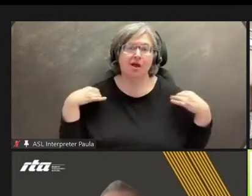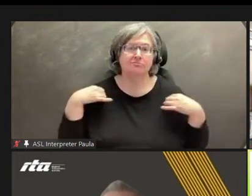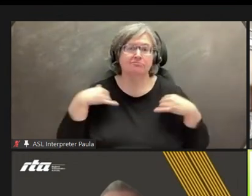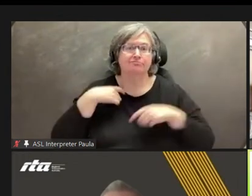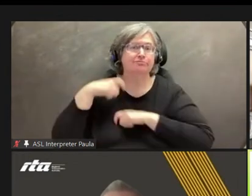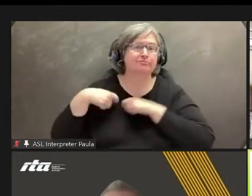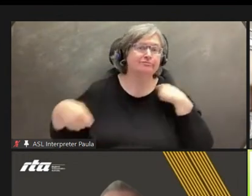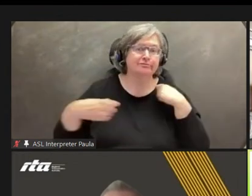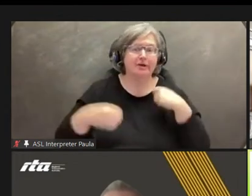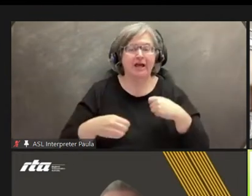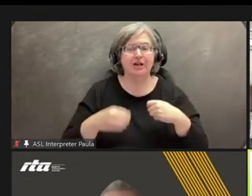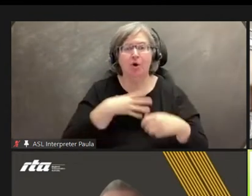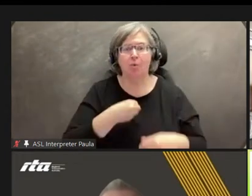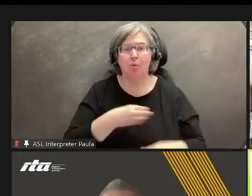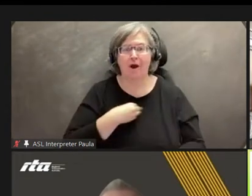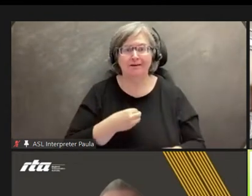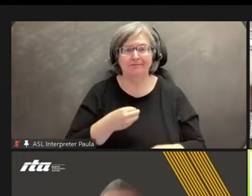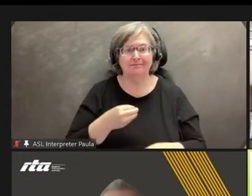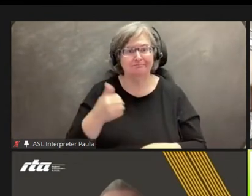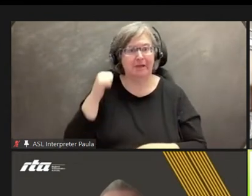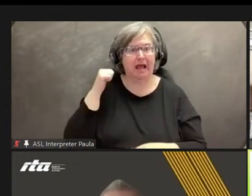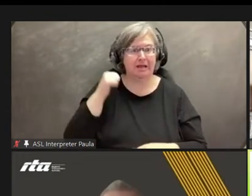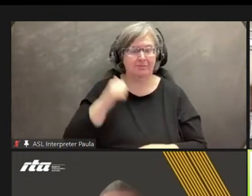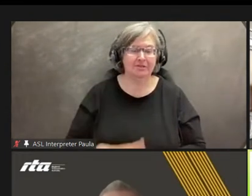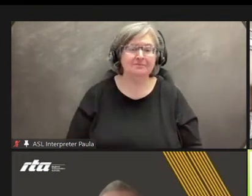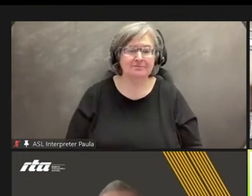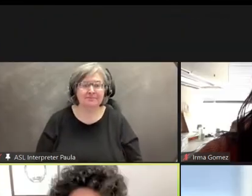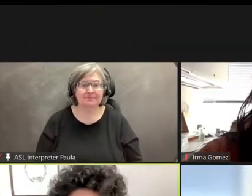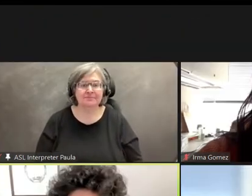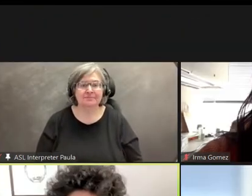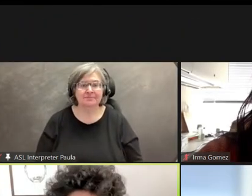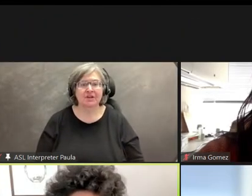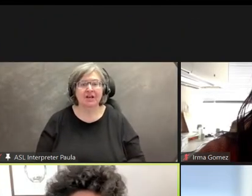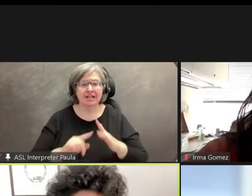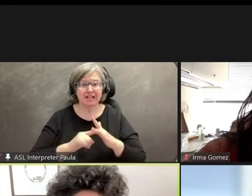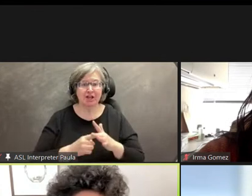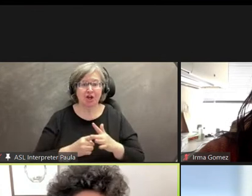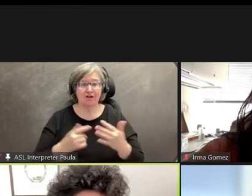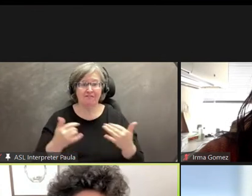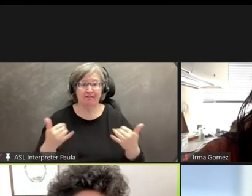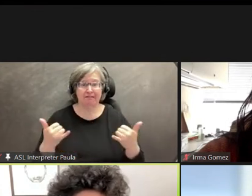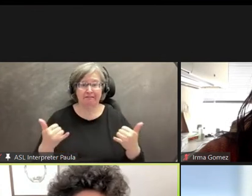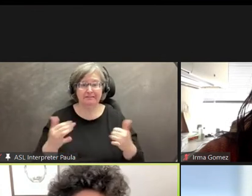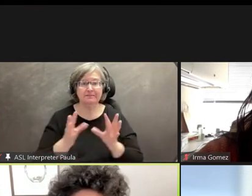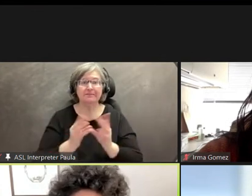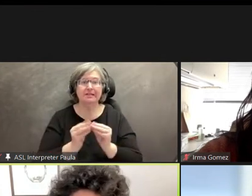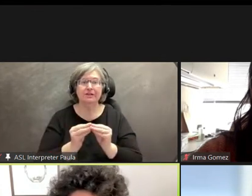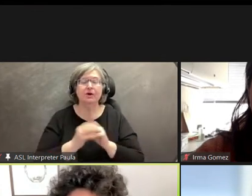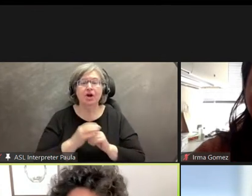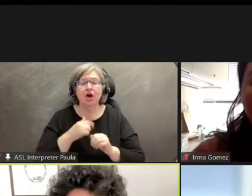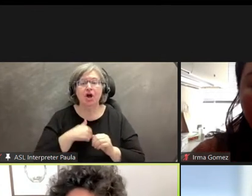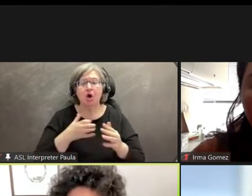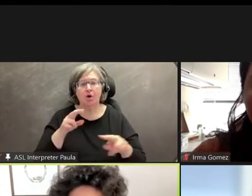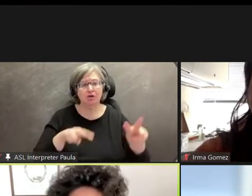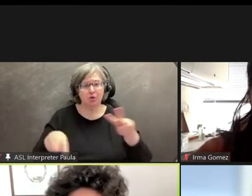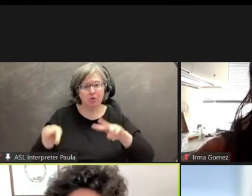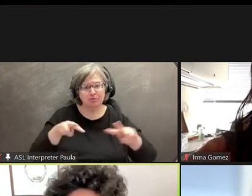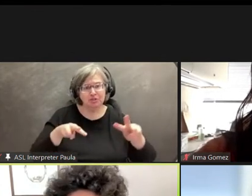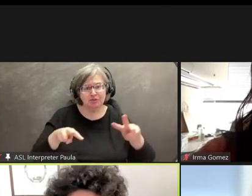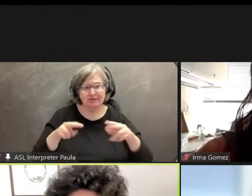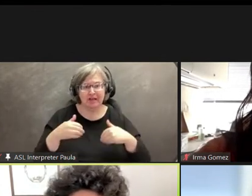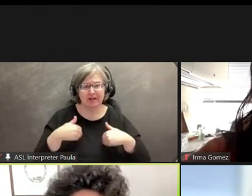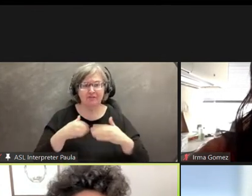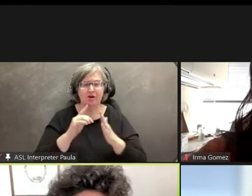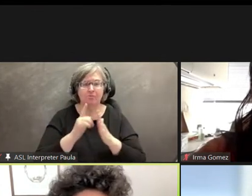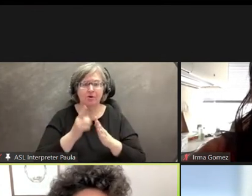white background behind me. To kind of kick off this meeting, I want to observe and actually have a moment